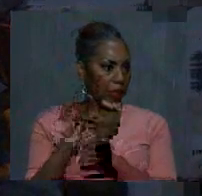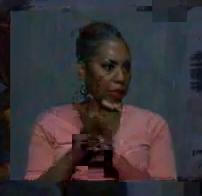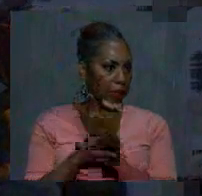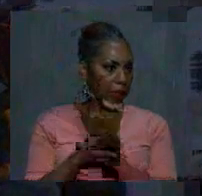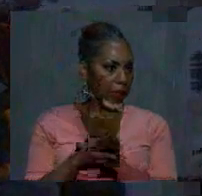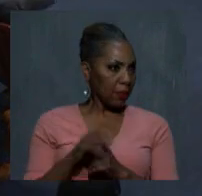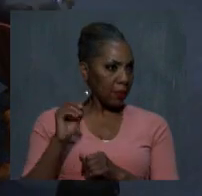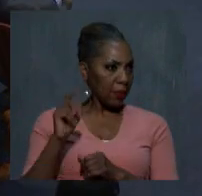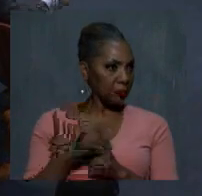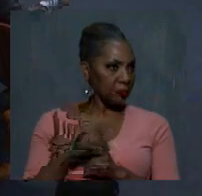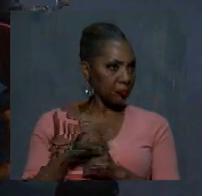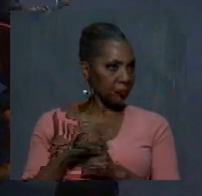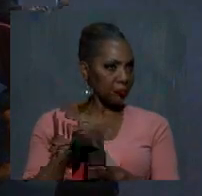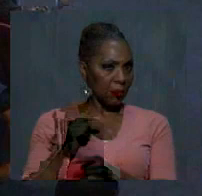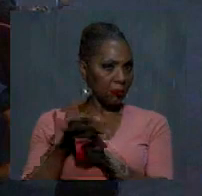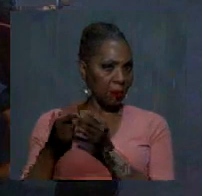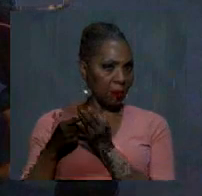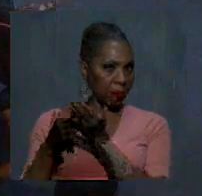okay.